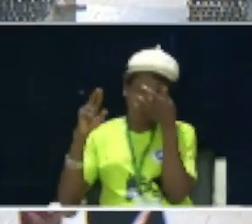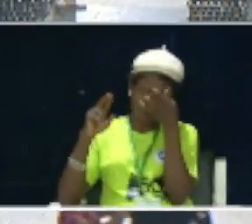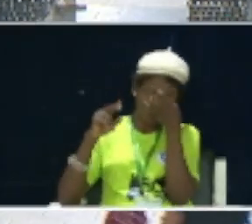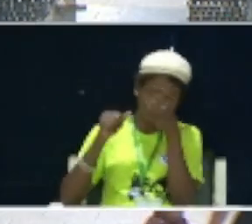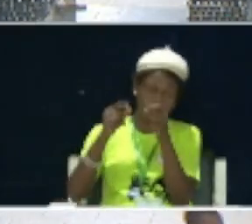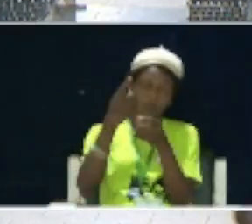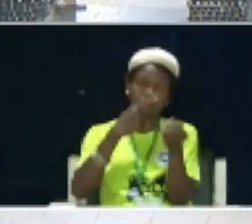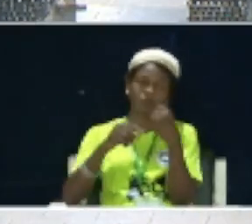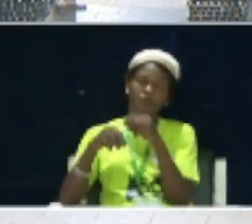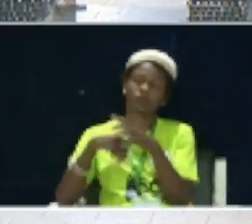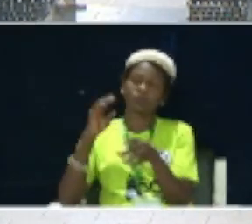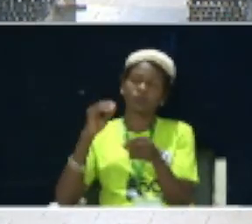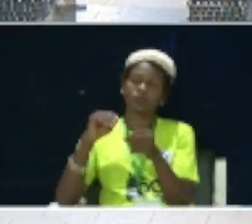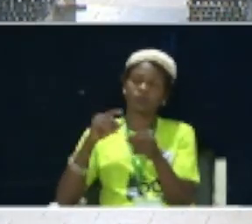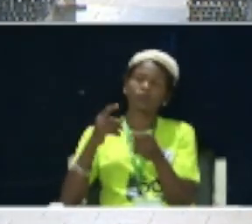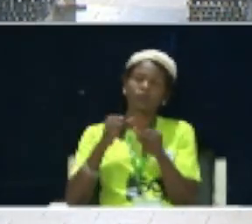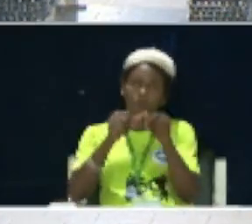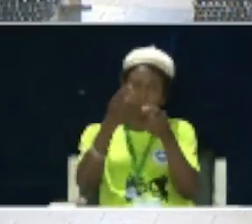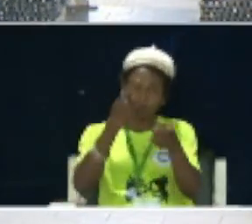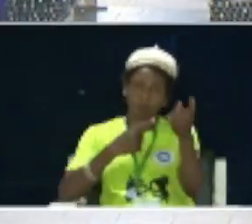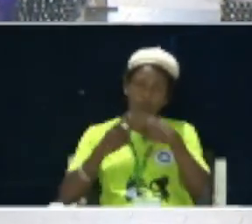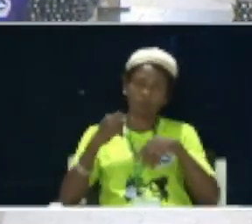coming. Thank you. Just keep coming.